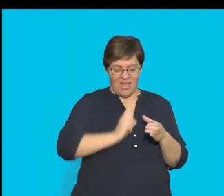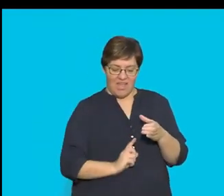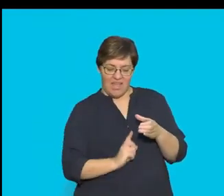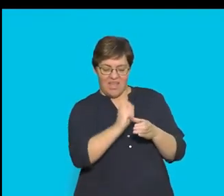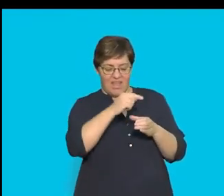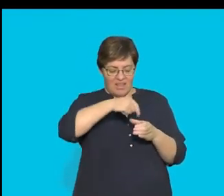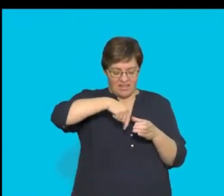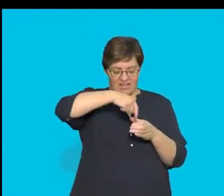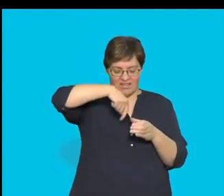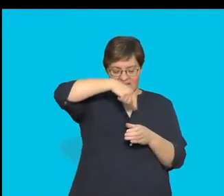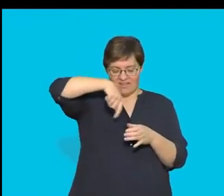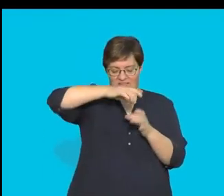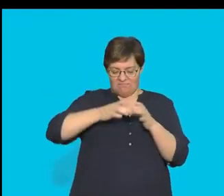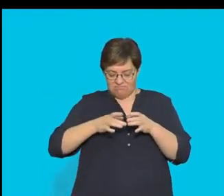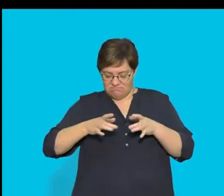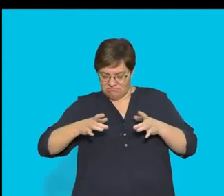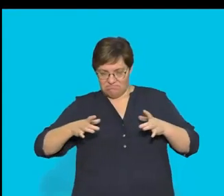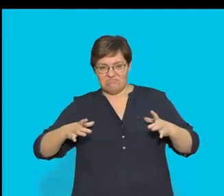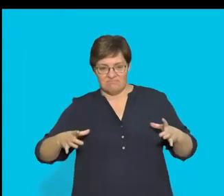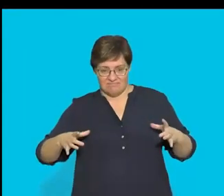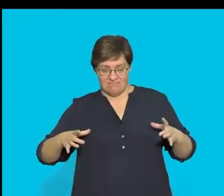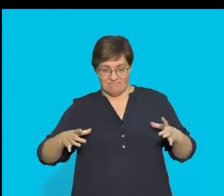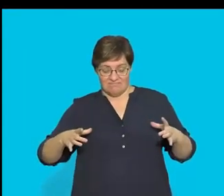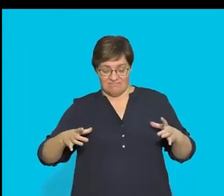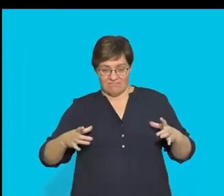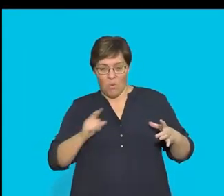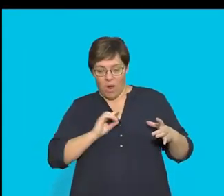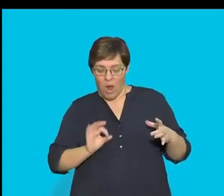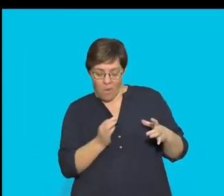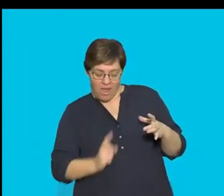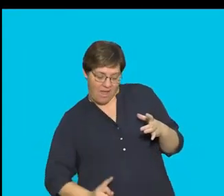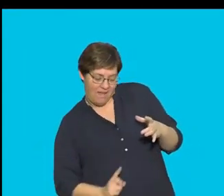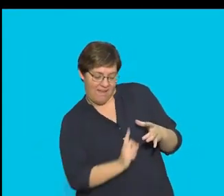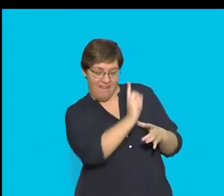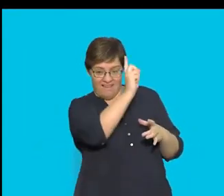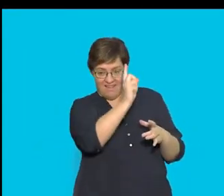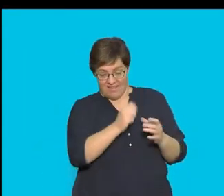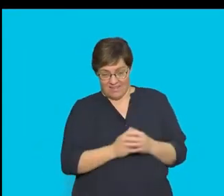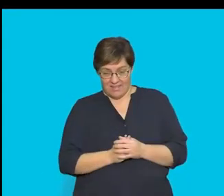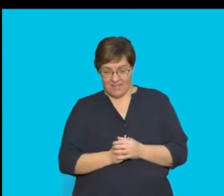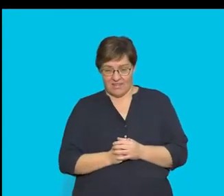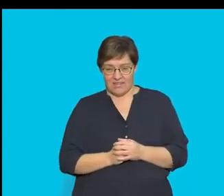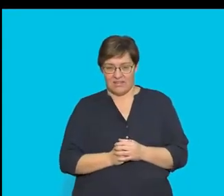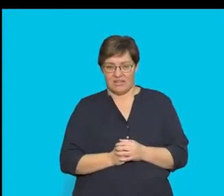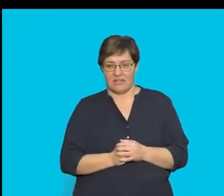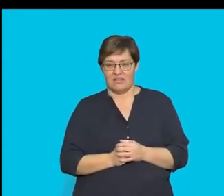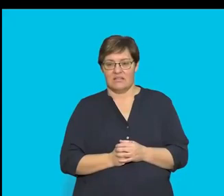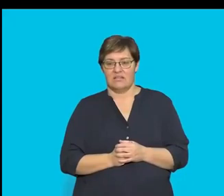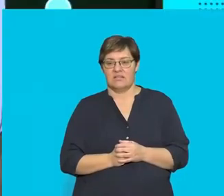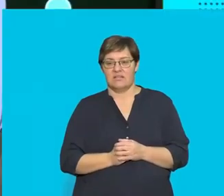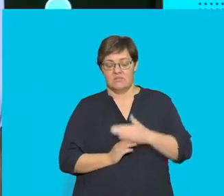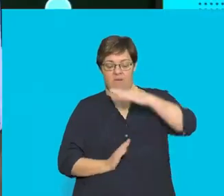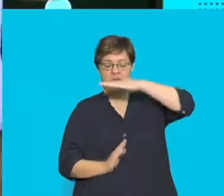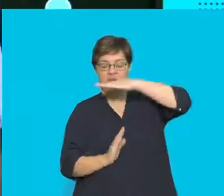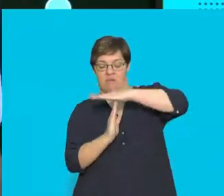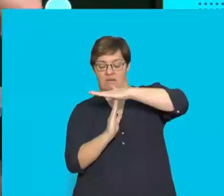around this piece of paper, around the conducting wire that's coming out. So the conducting wire is vertical, and at 90 degrees